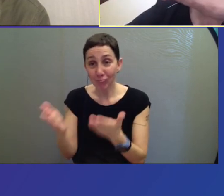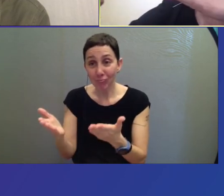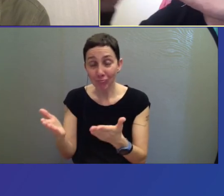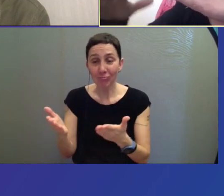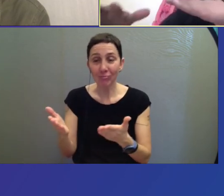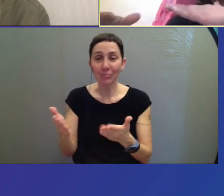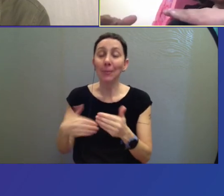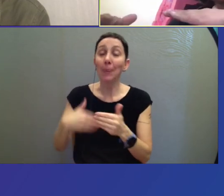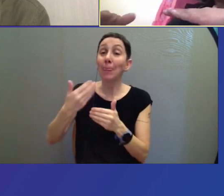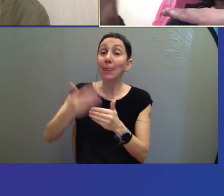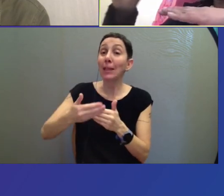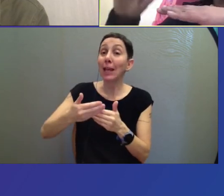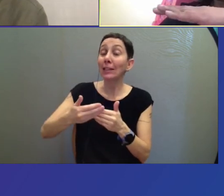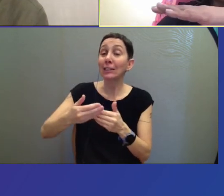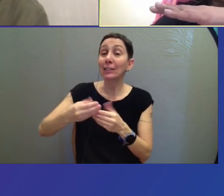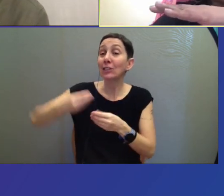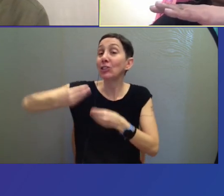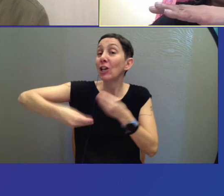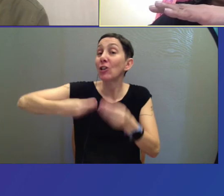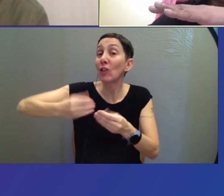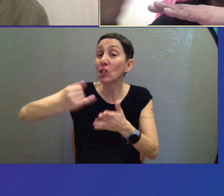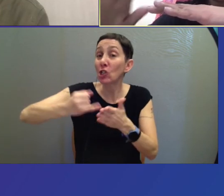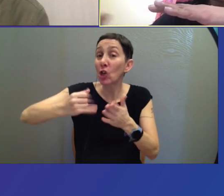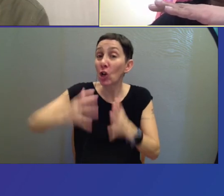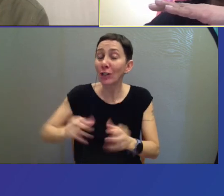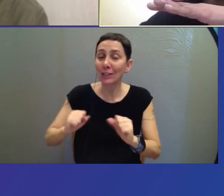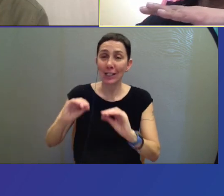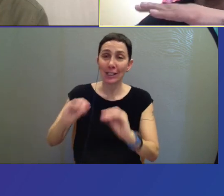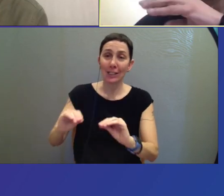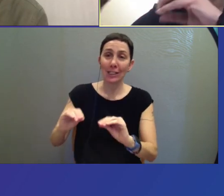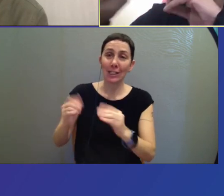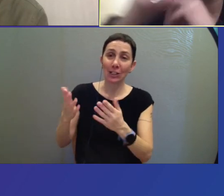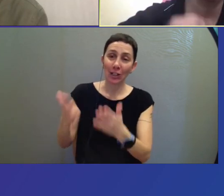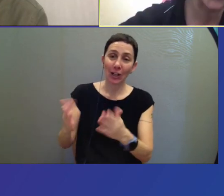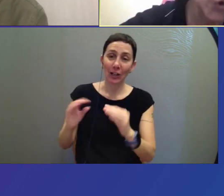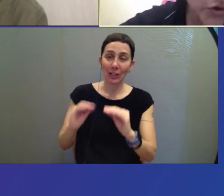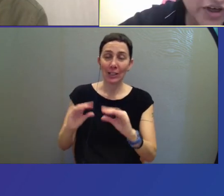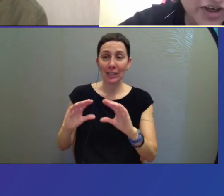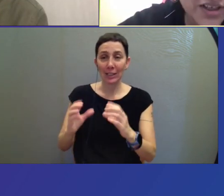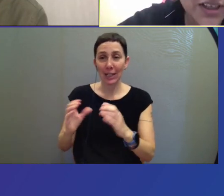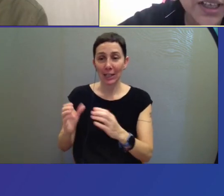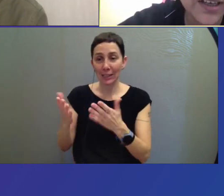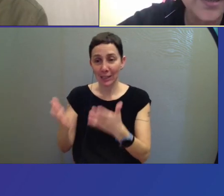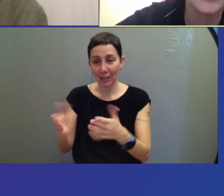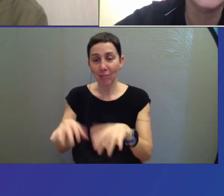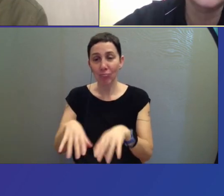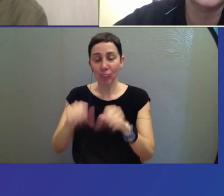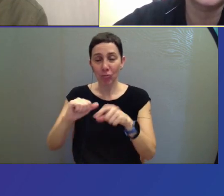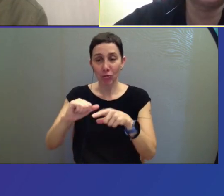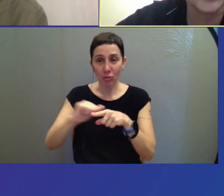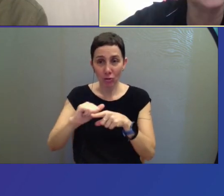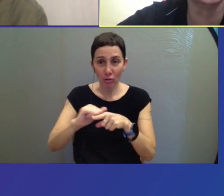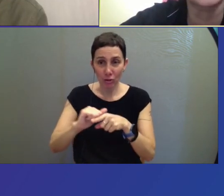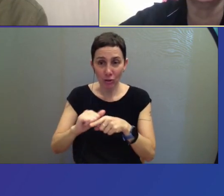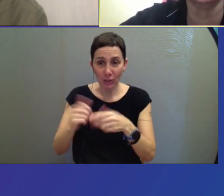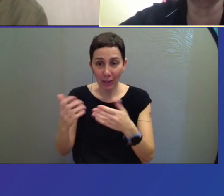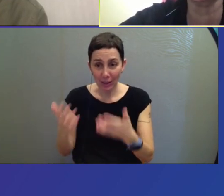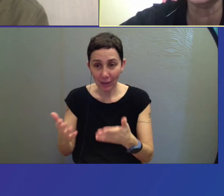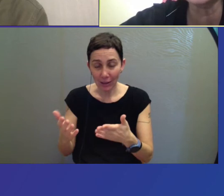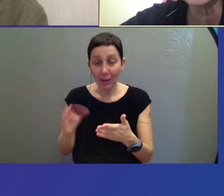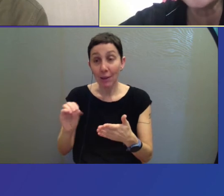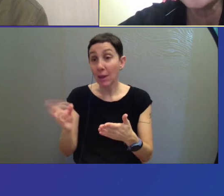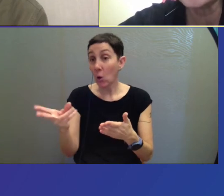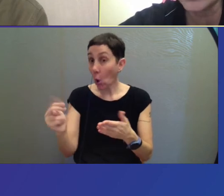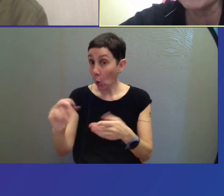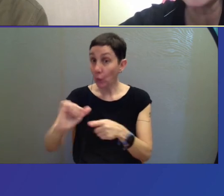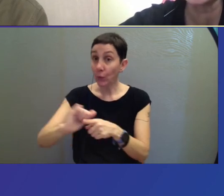the next generation artists can teach here, teach classes from here. They hold rehearsals here, their own rehearsals. So